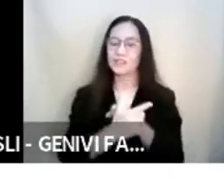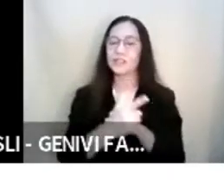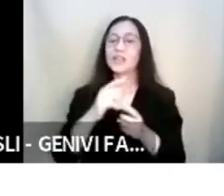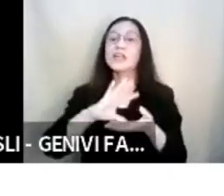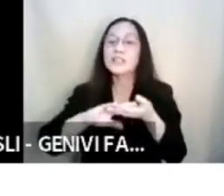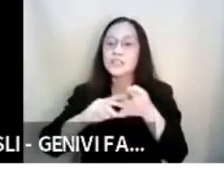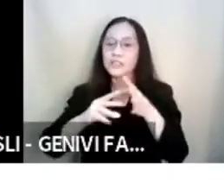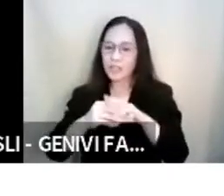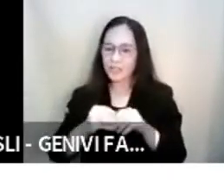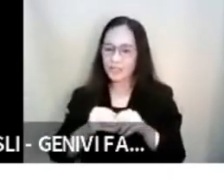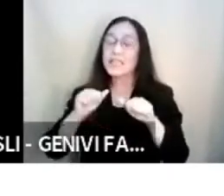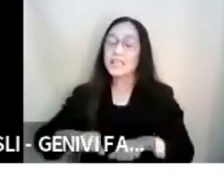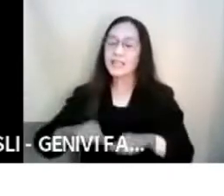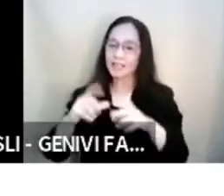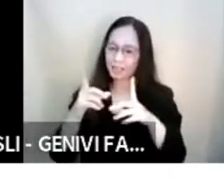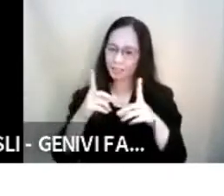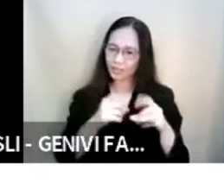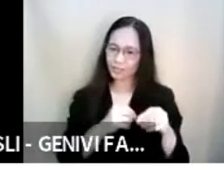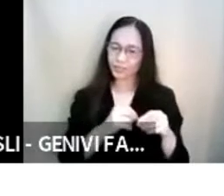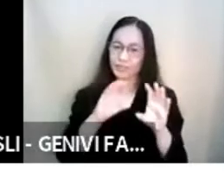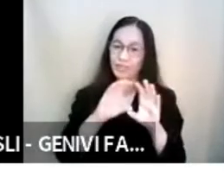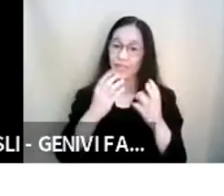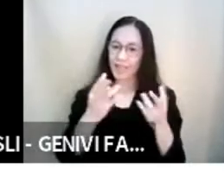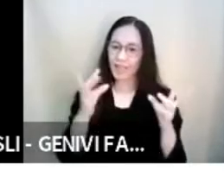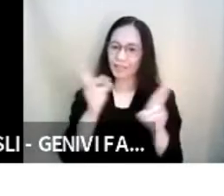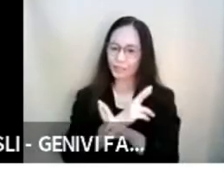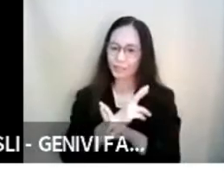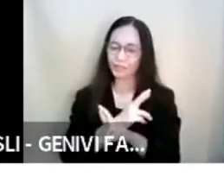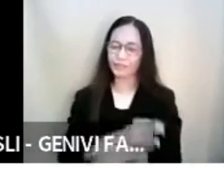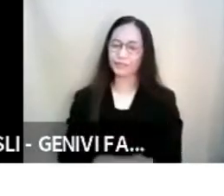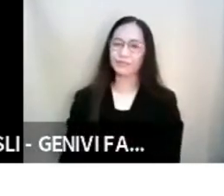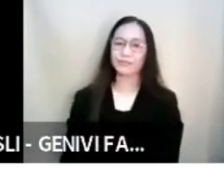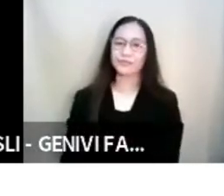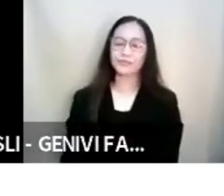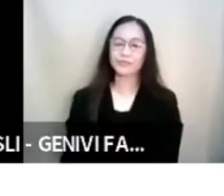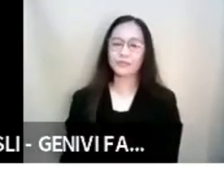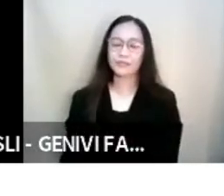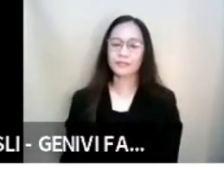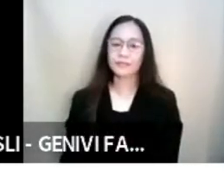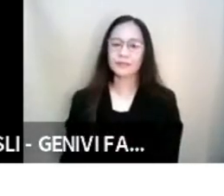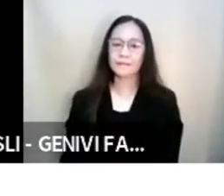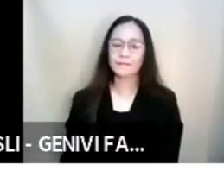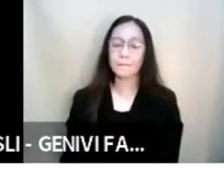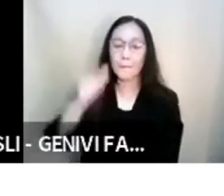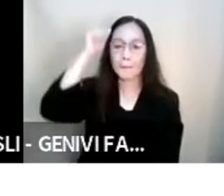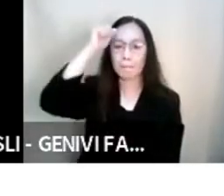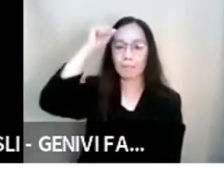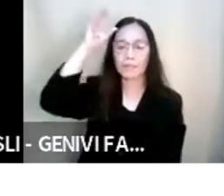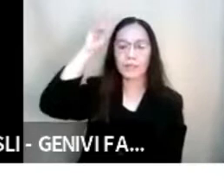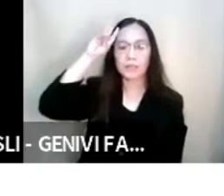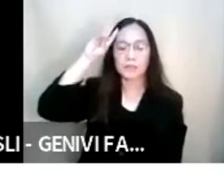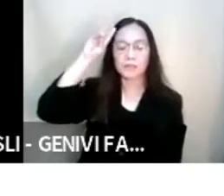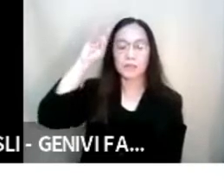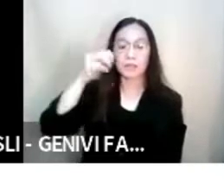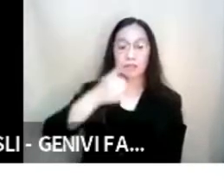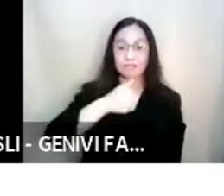gawin in regular classroom sessions. No? And then awareness of themselves